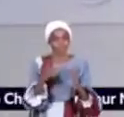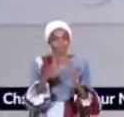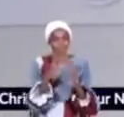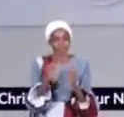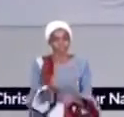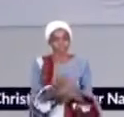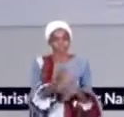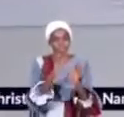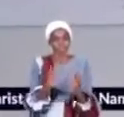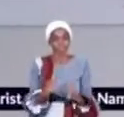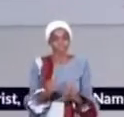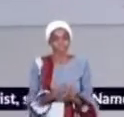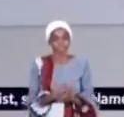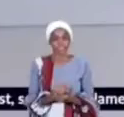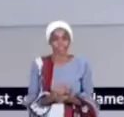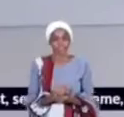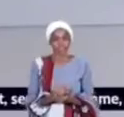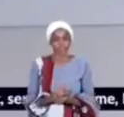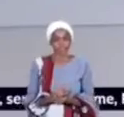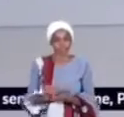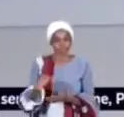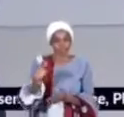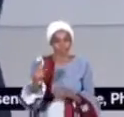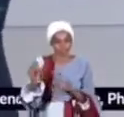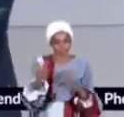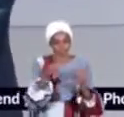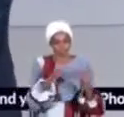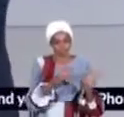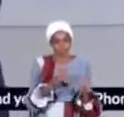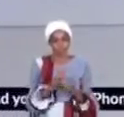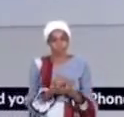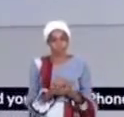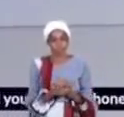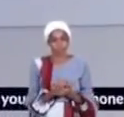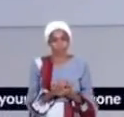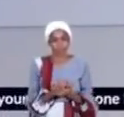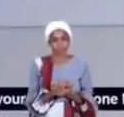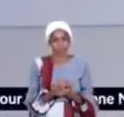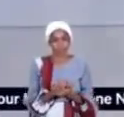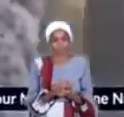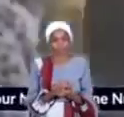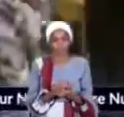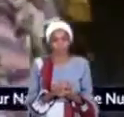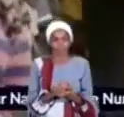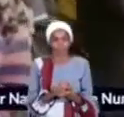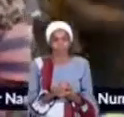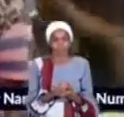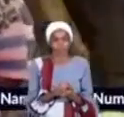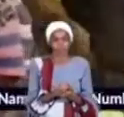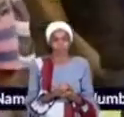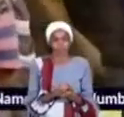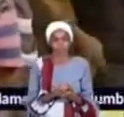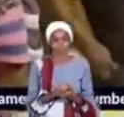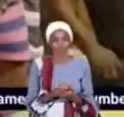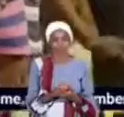Check up. Counselor, check up around. Check up. We want to rejoice with you tonight. We want to We want to thank Jesus for you